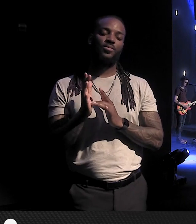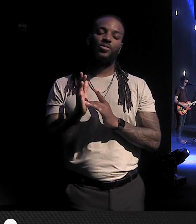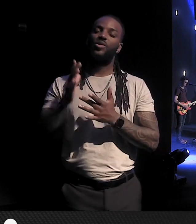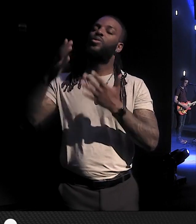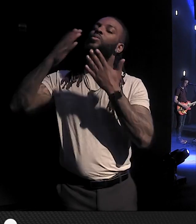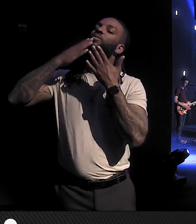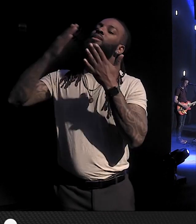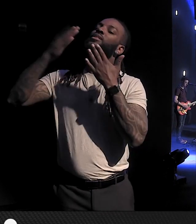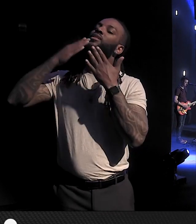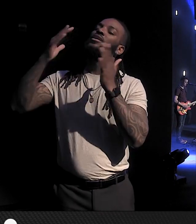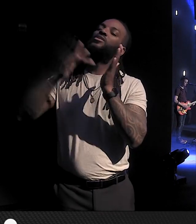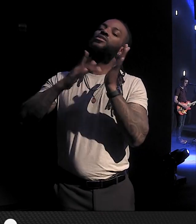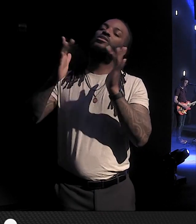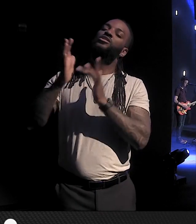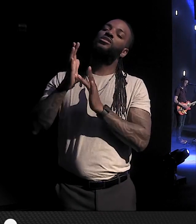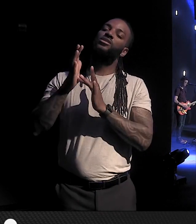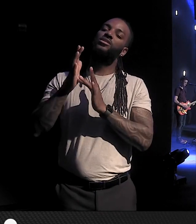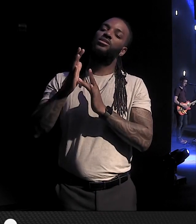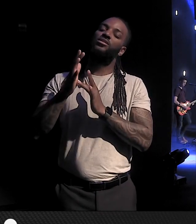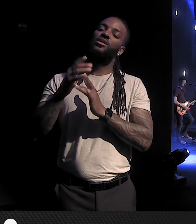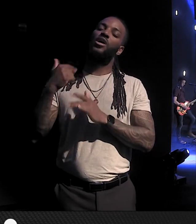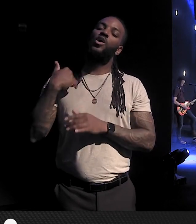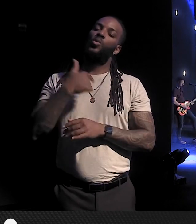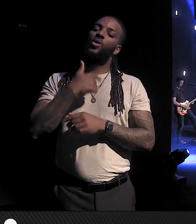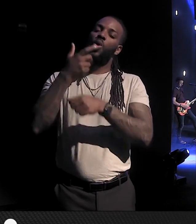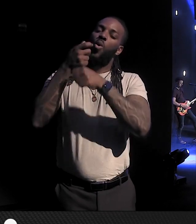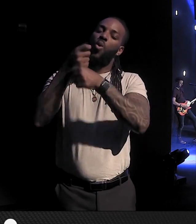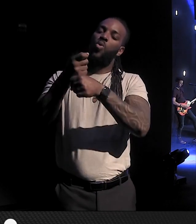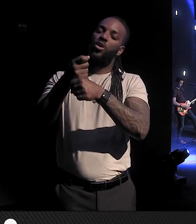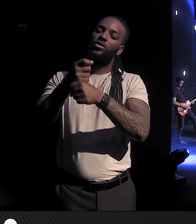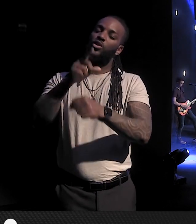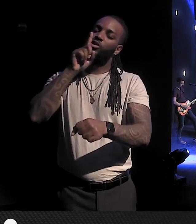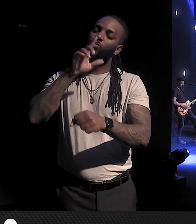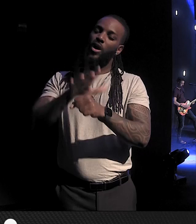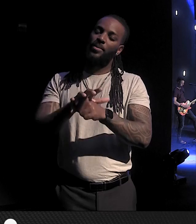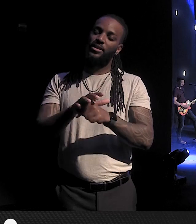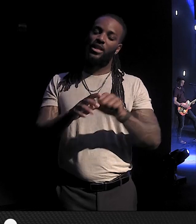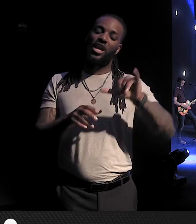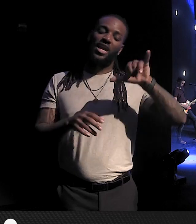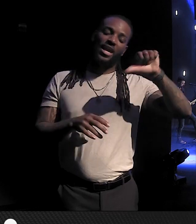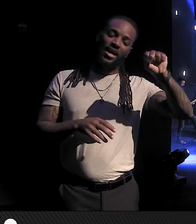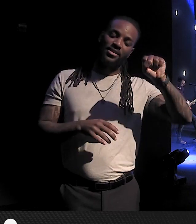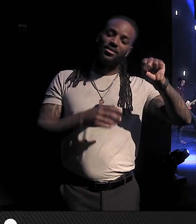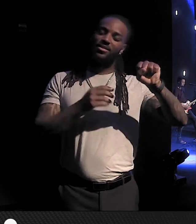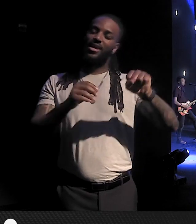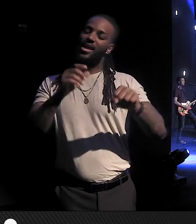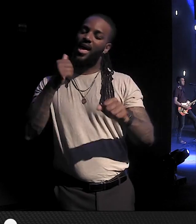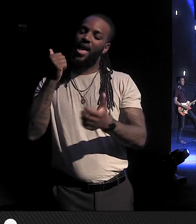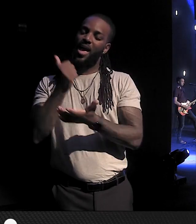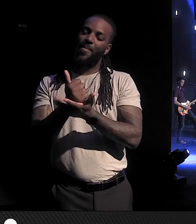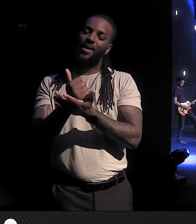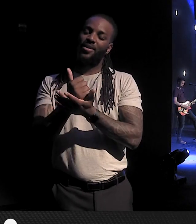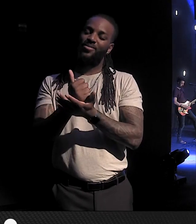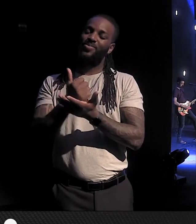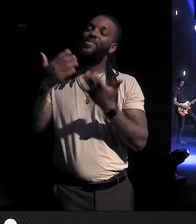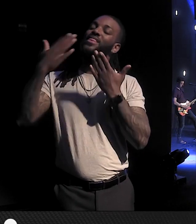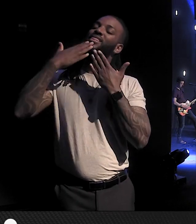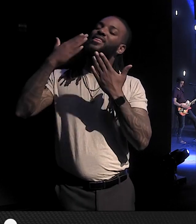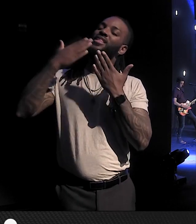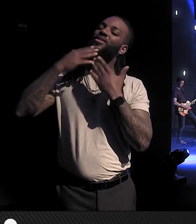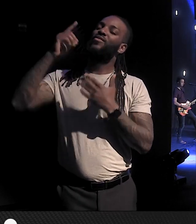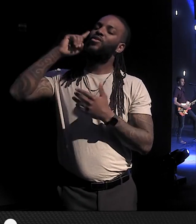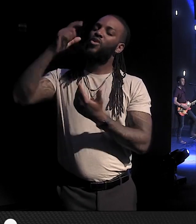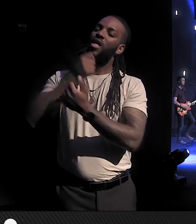We thank you, Jesus, that we can hold on to those promises. They are yes and amen, Lord. We thank you for your